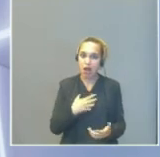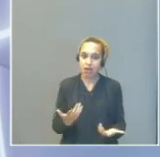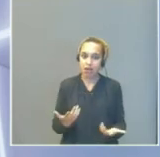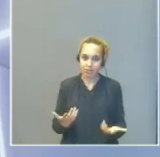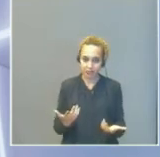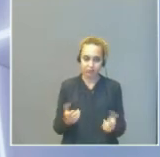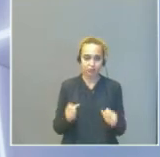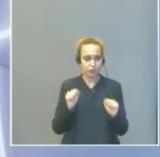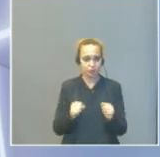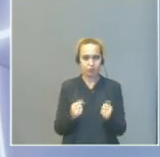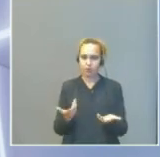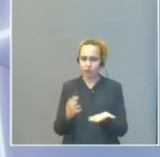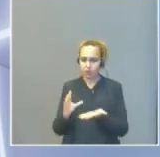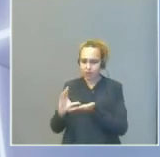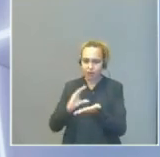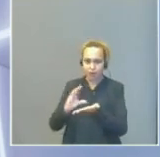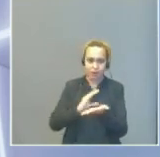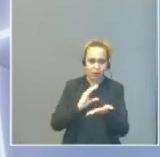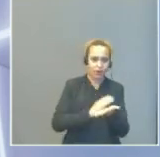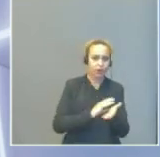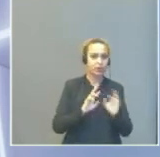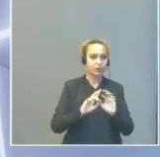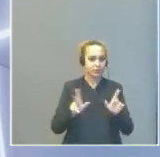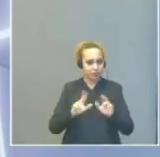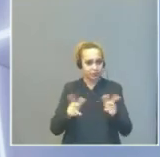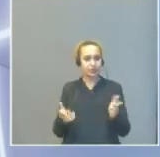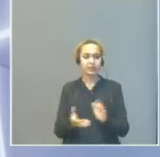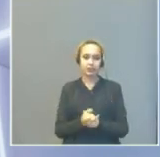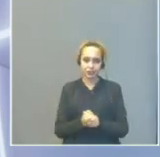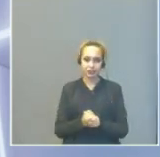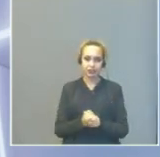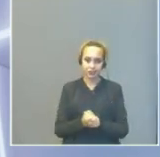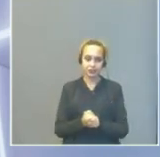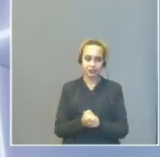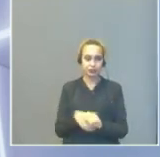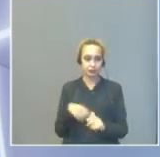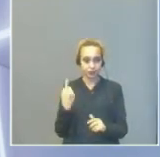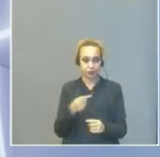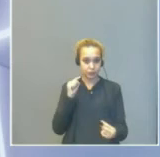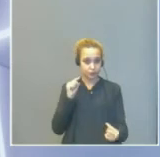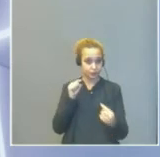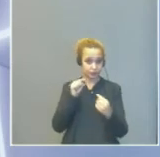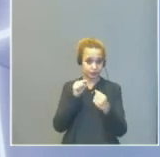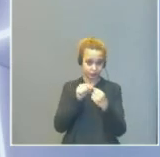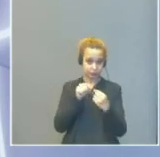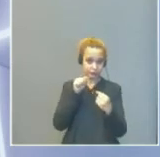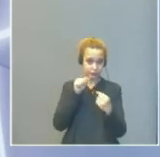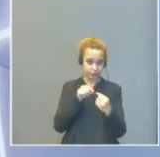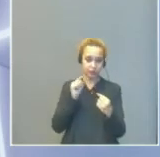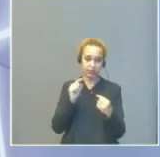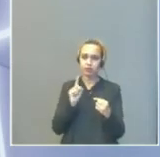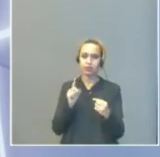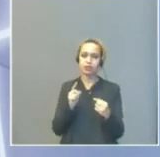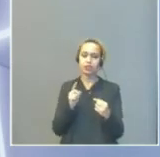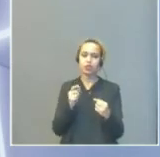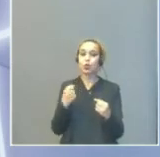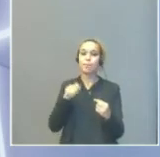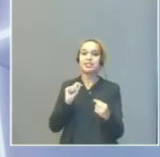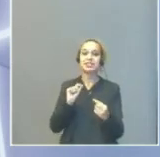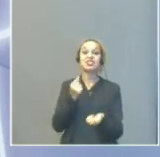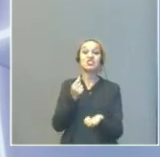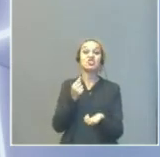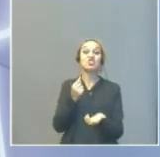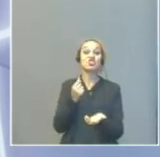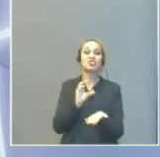in different ways. It might allow us to frame our objectives in ways that may not actually be funded. It might allow us to